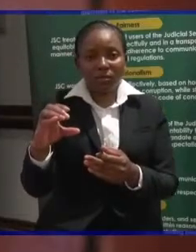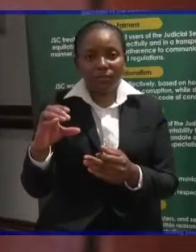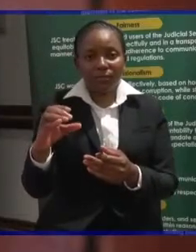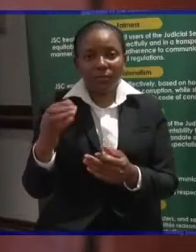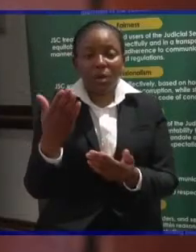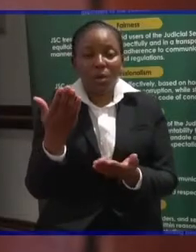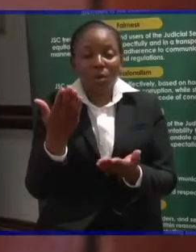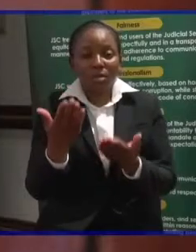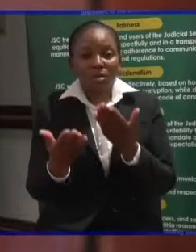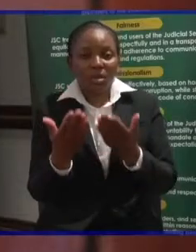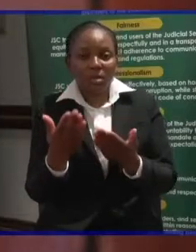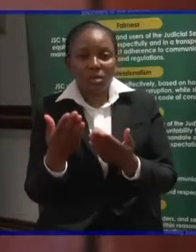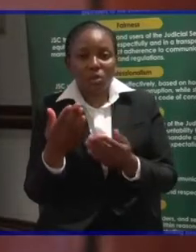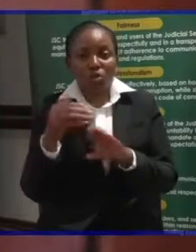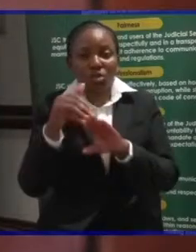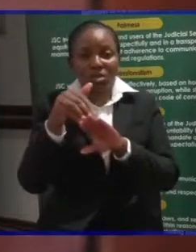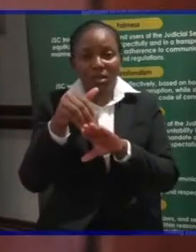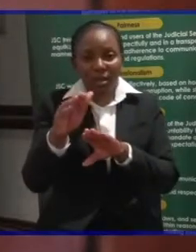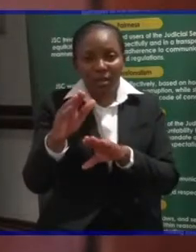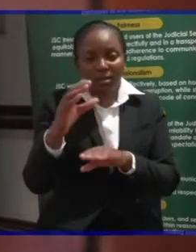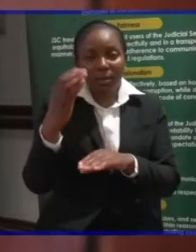meromoti decided to refer the matter